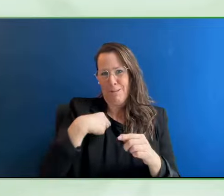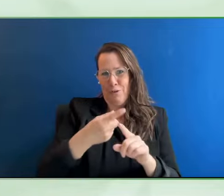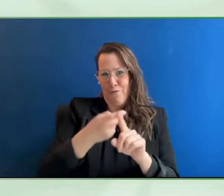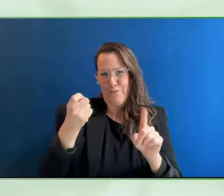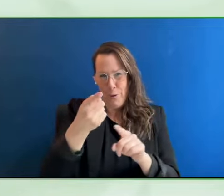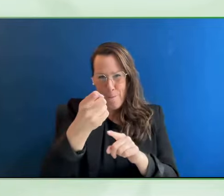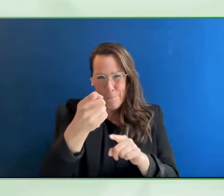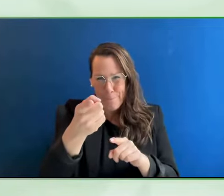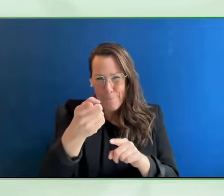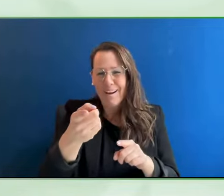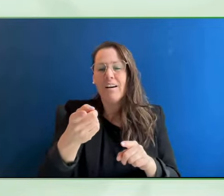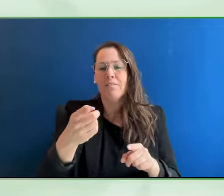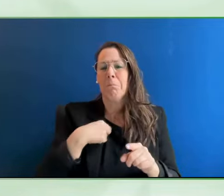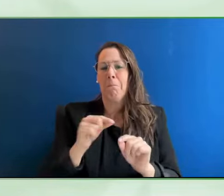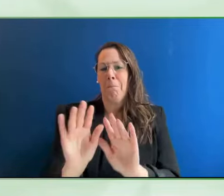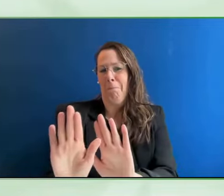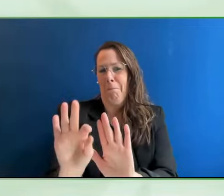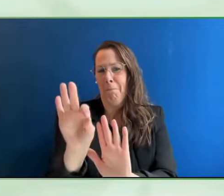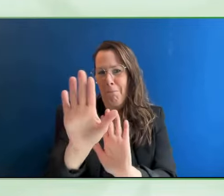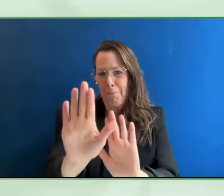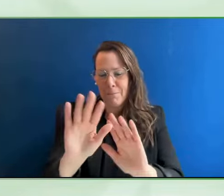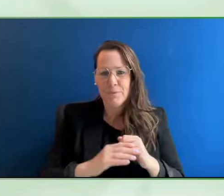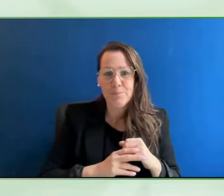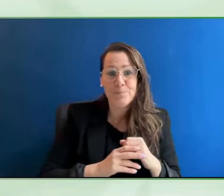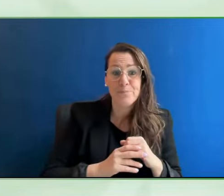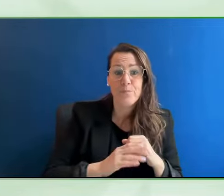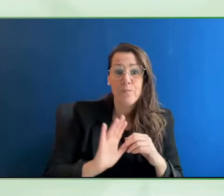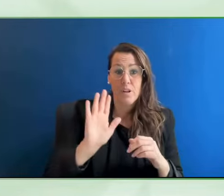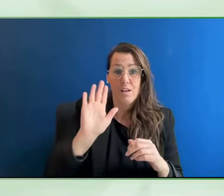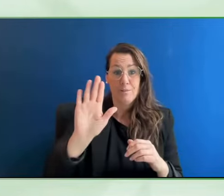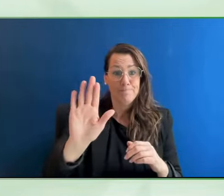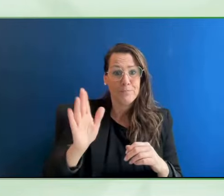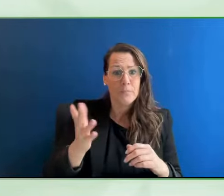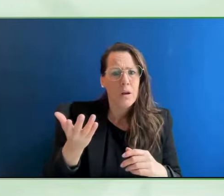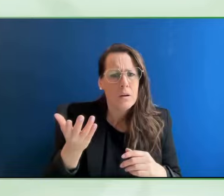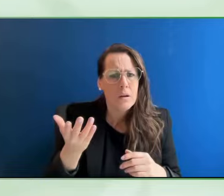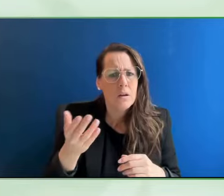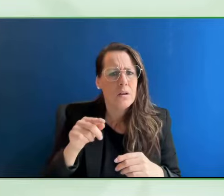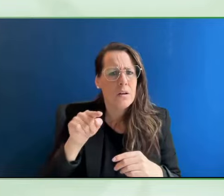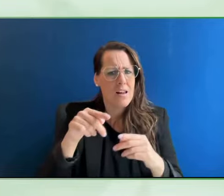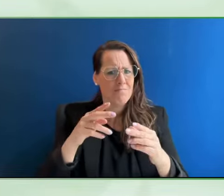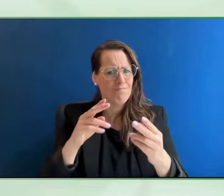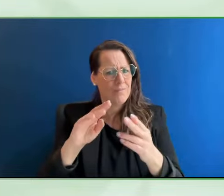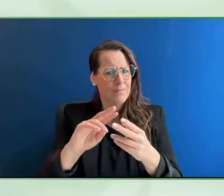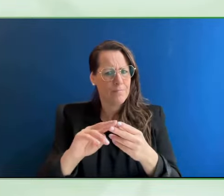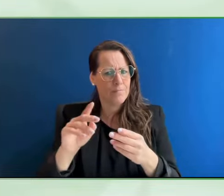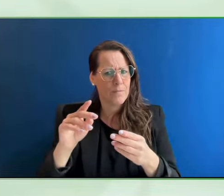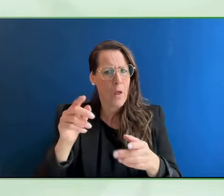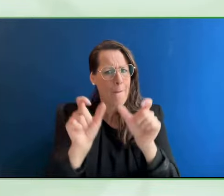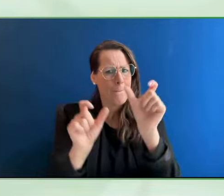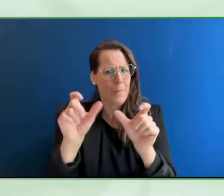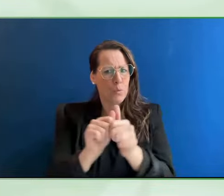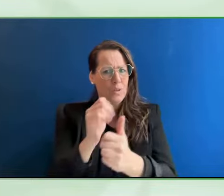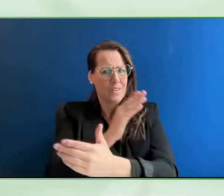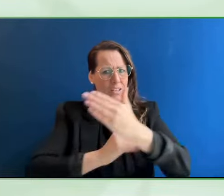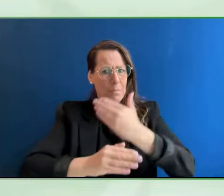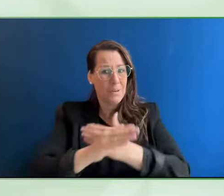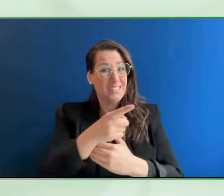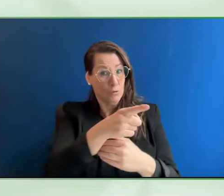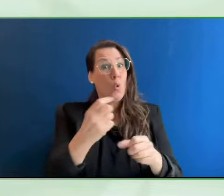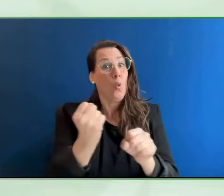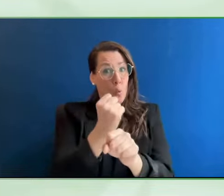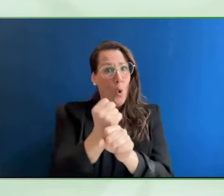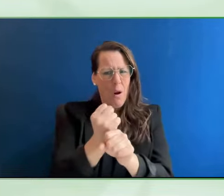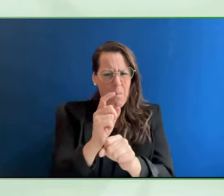in the surrounding who could buy that. And he was shocked by the circumstances the people